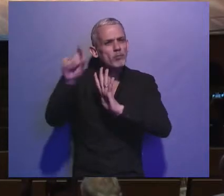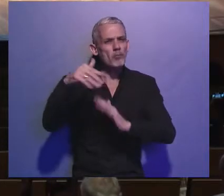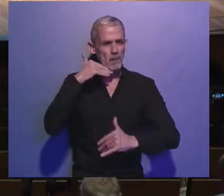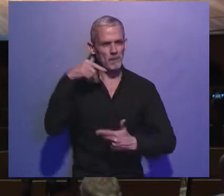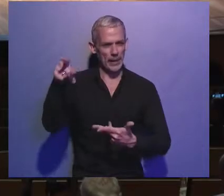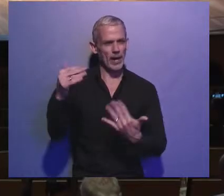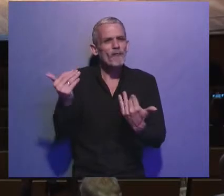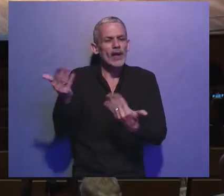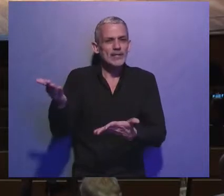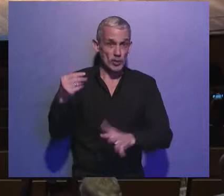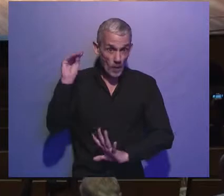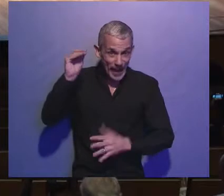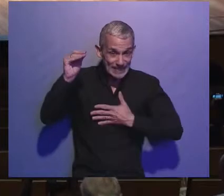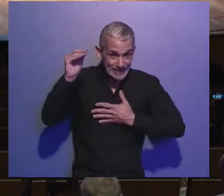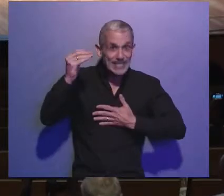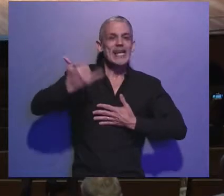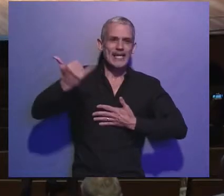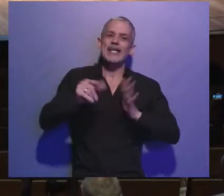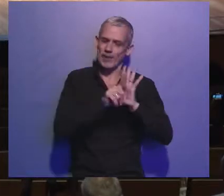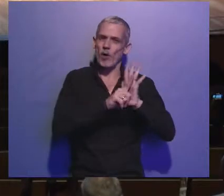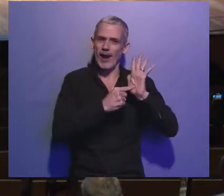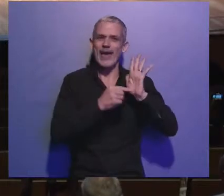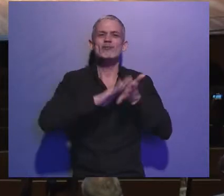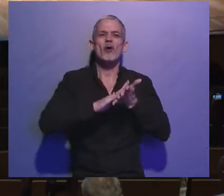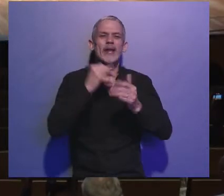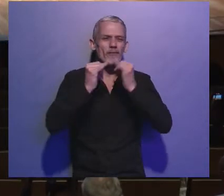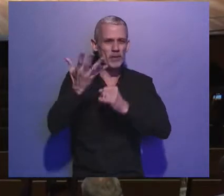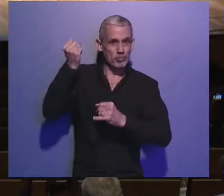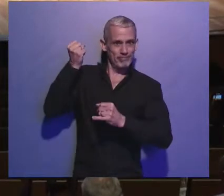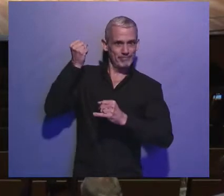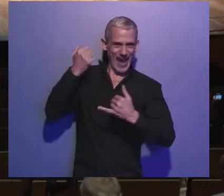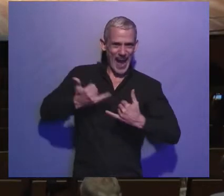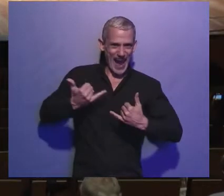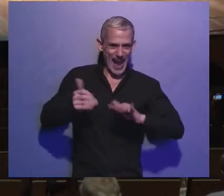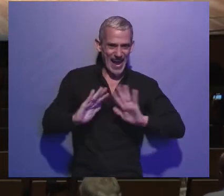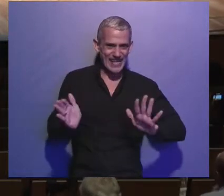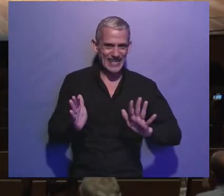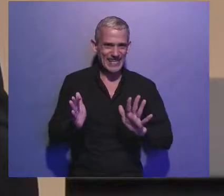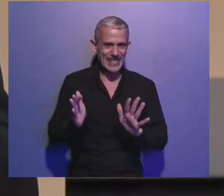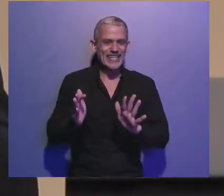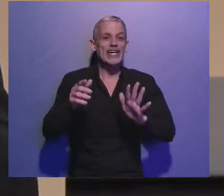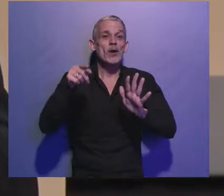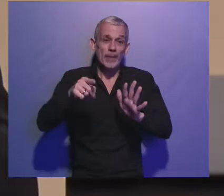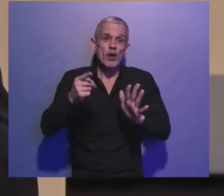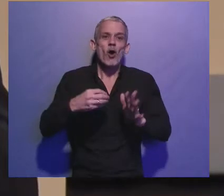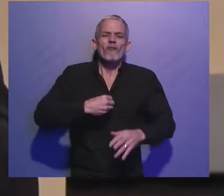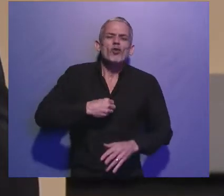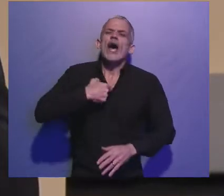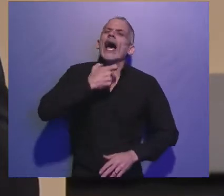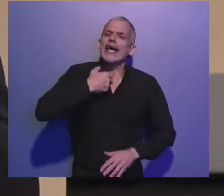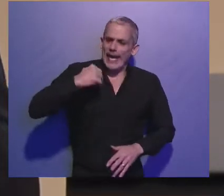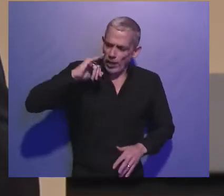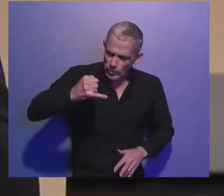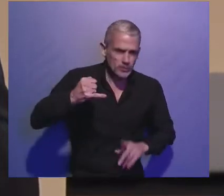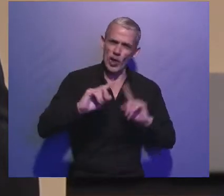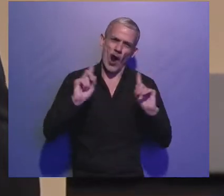the characteristics of your Mexican law. In Brazil, we also have a law of access to information, which is certainly